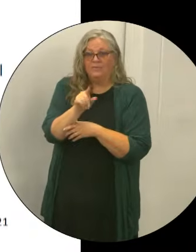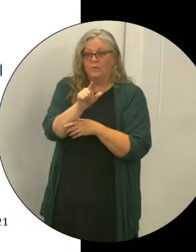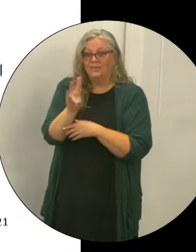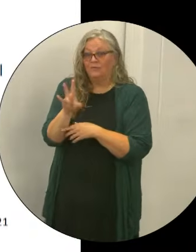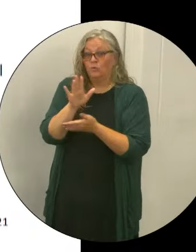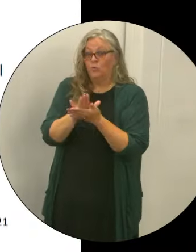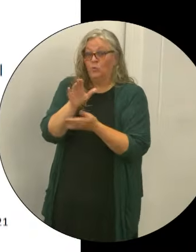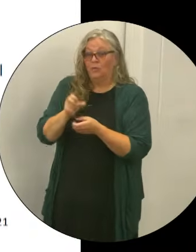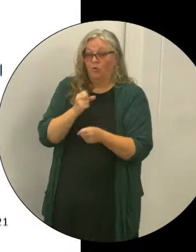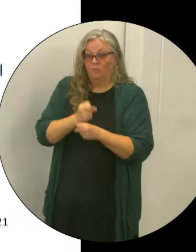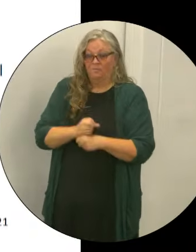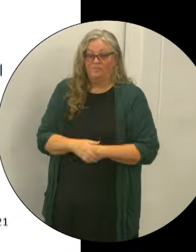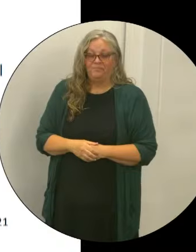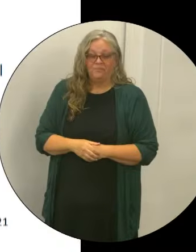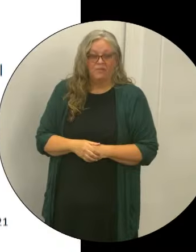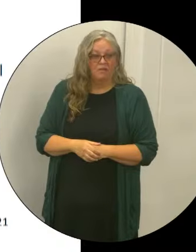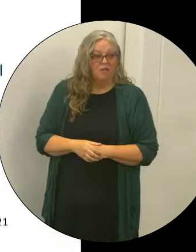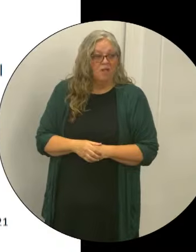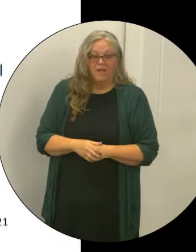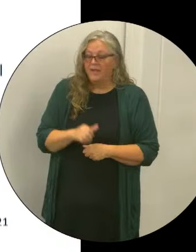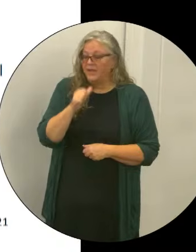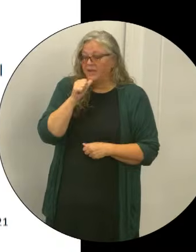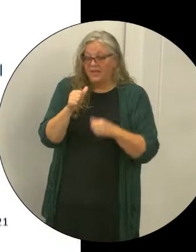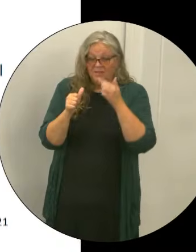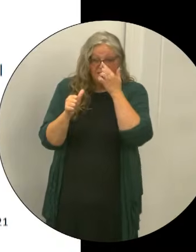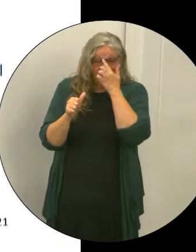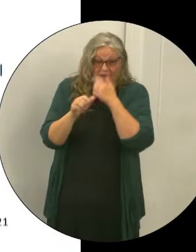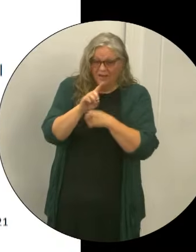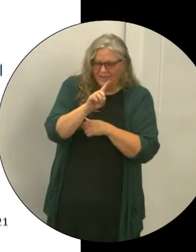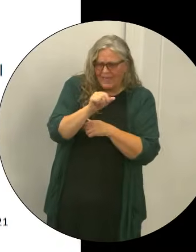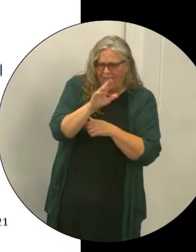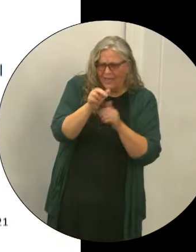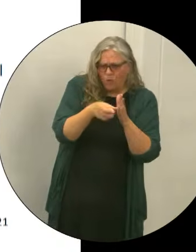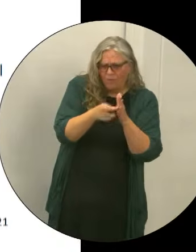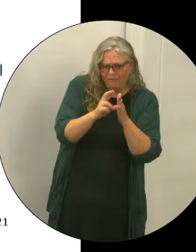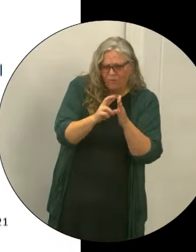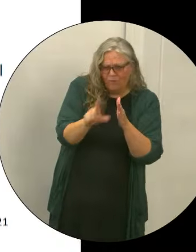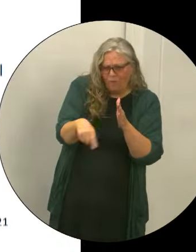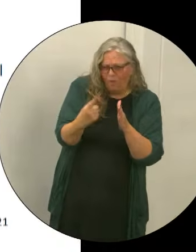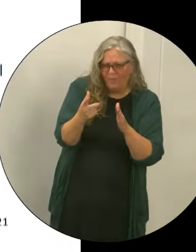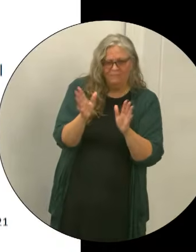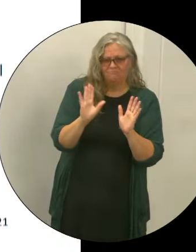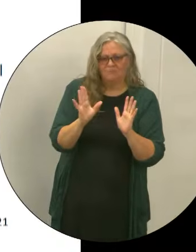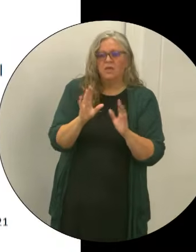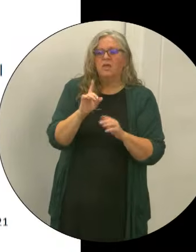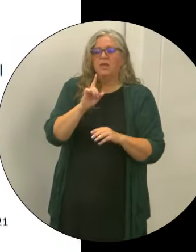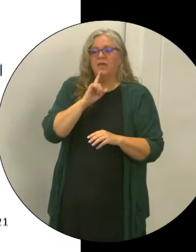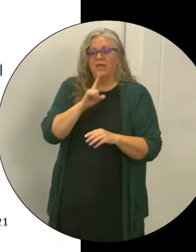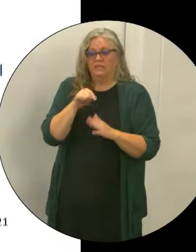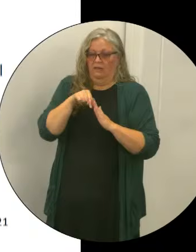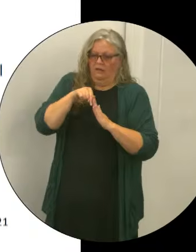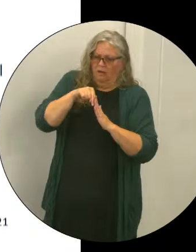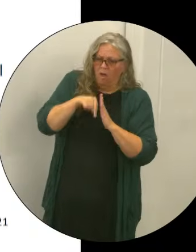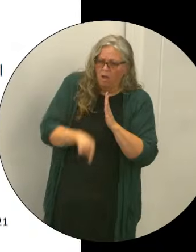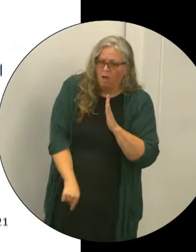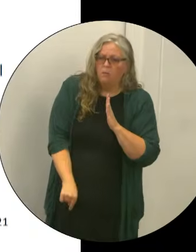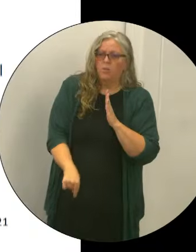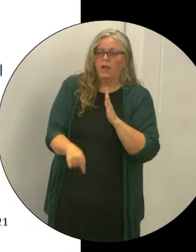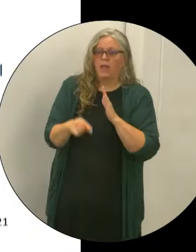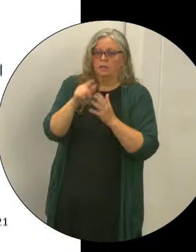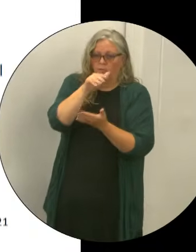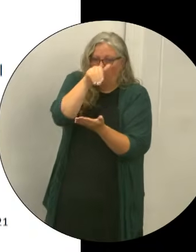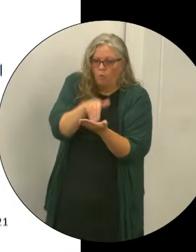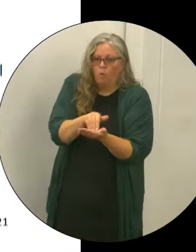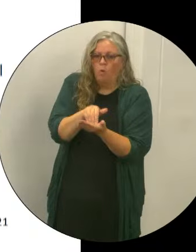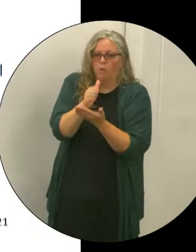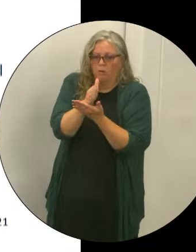year. This is not a mere data review. It's a comprehensive core component